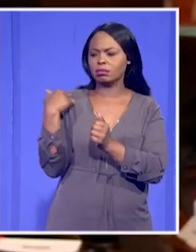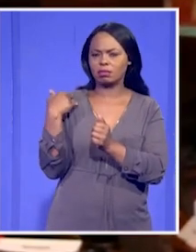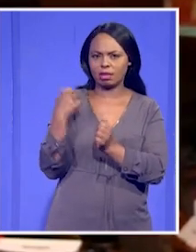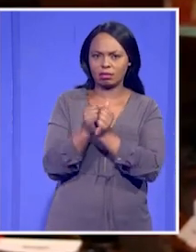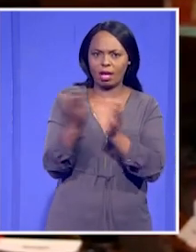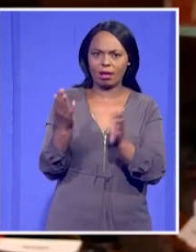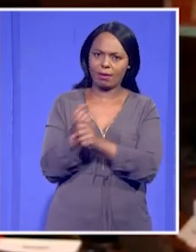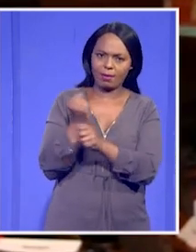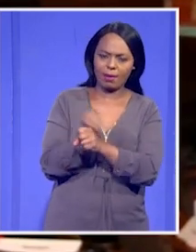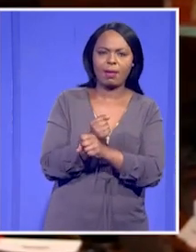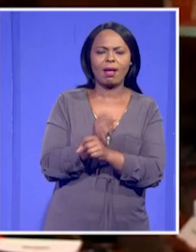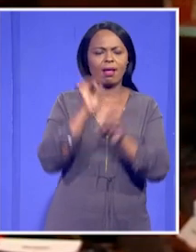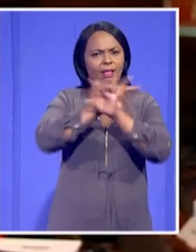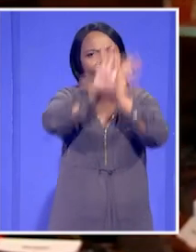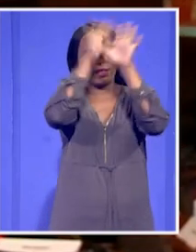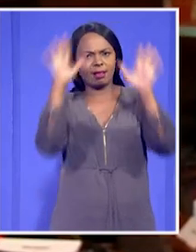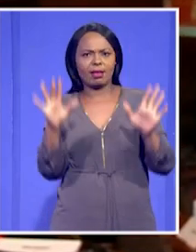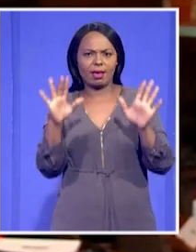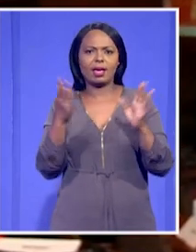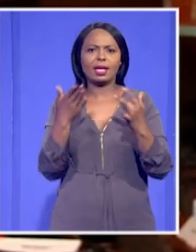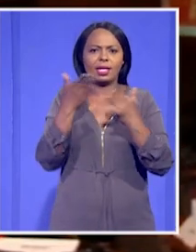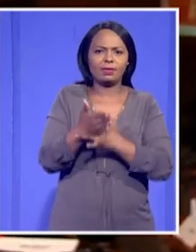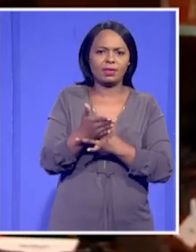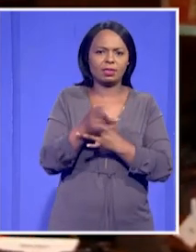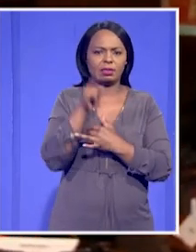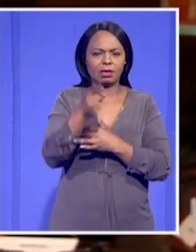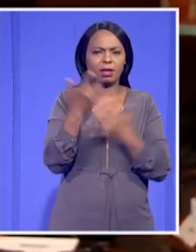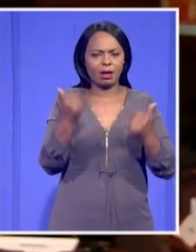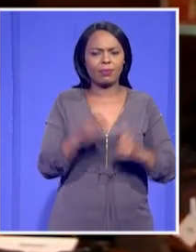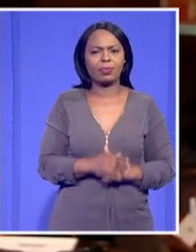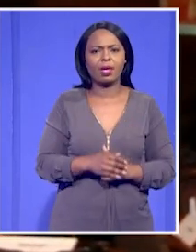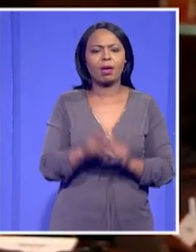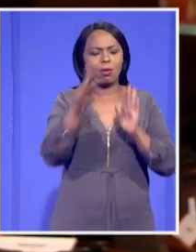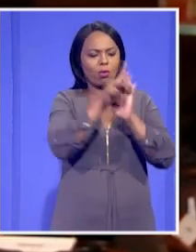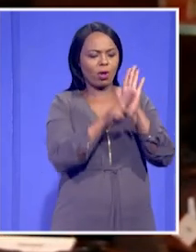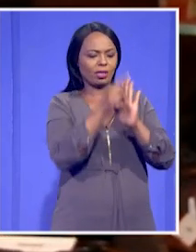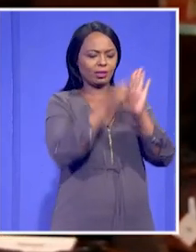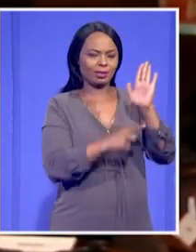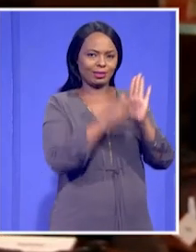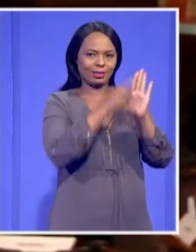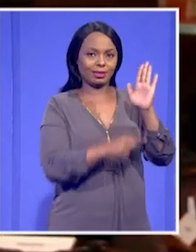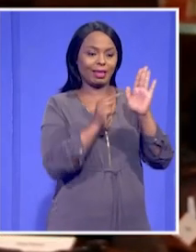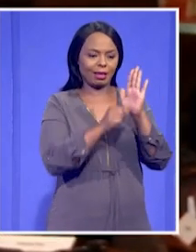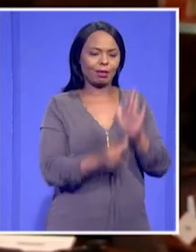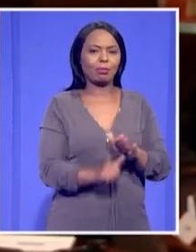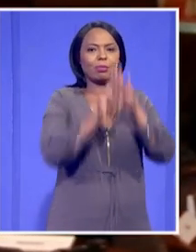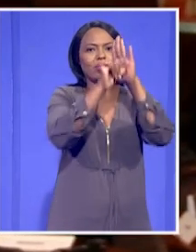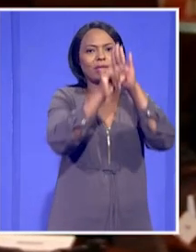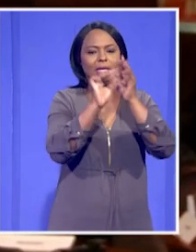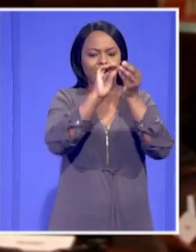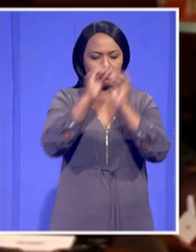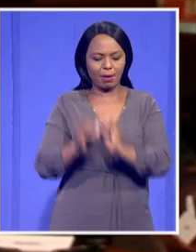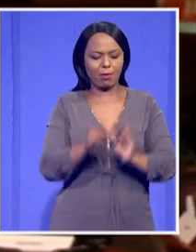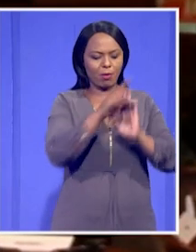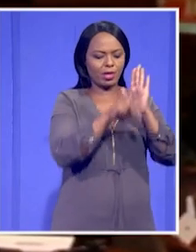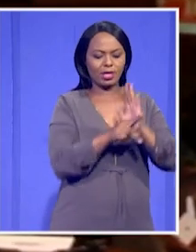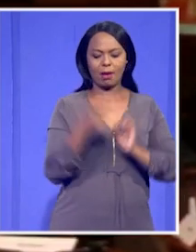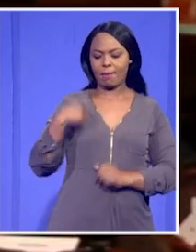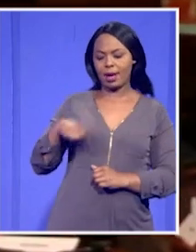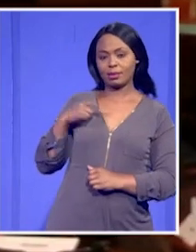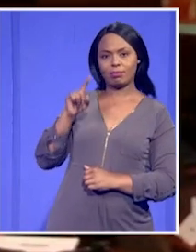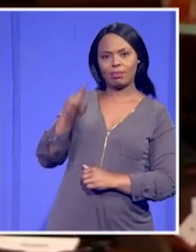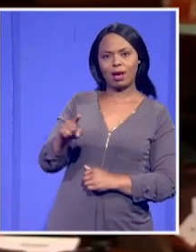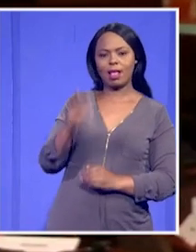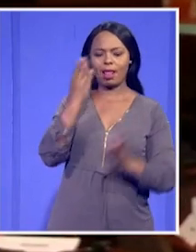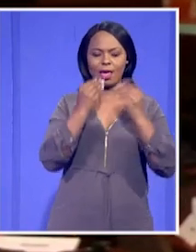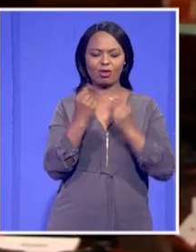the clear intervention of City Alliance. It's the policy part. How do municipalities learn from